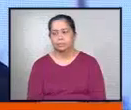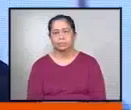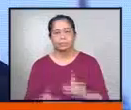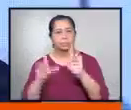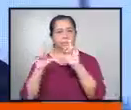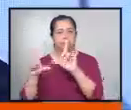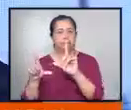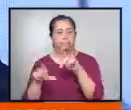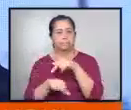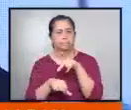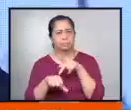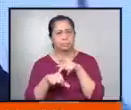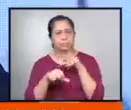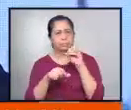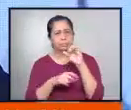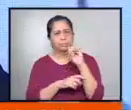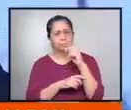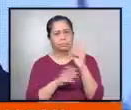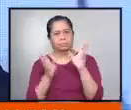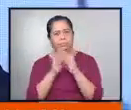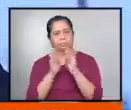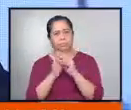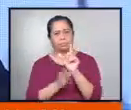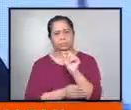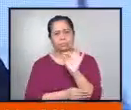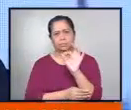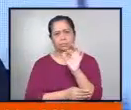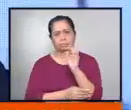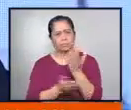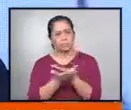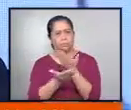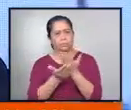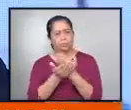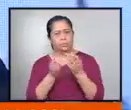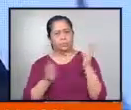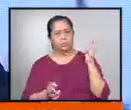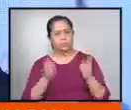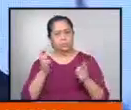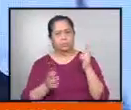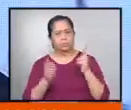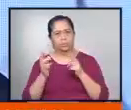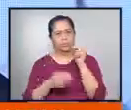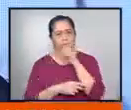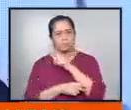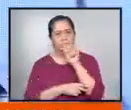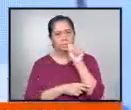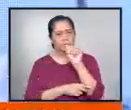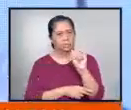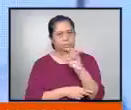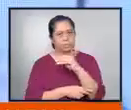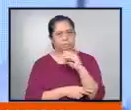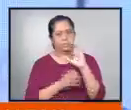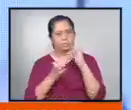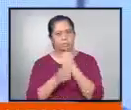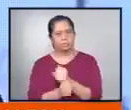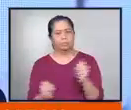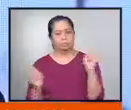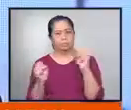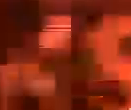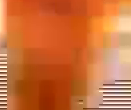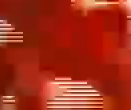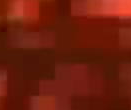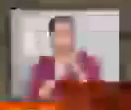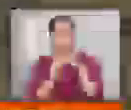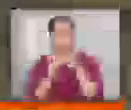Tampok naman sa Philippine Digital Convention 2019 ang latest sa robotics, artificial intelligence at cybersecurity.